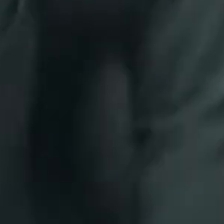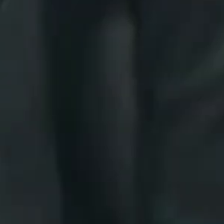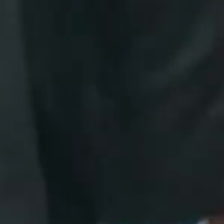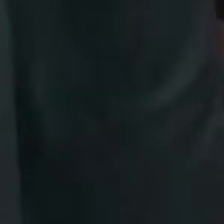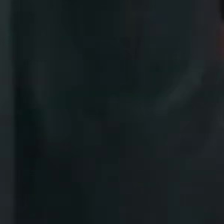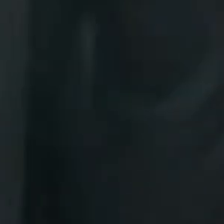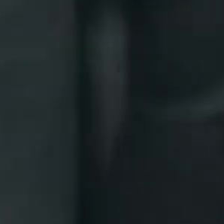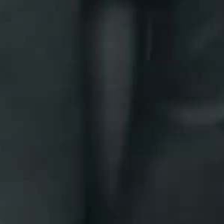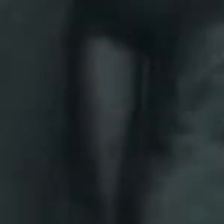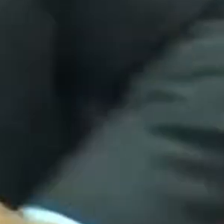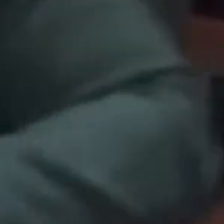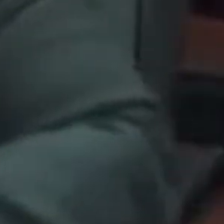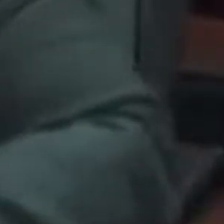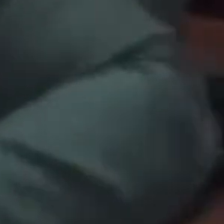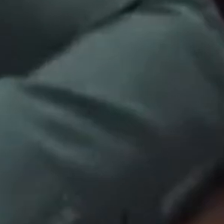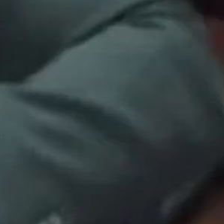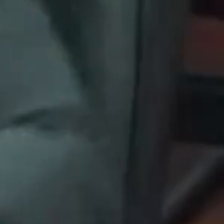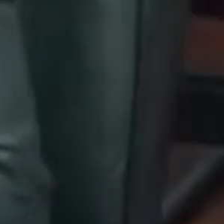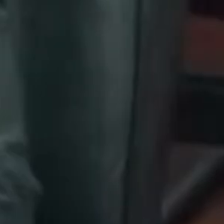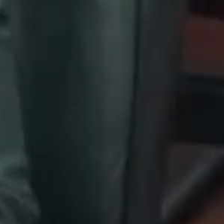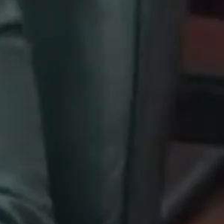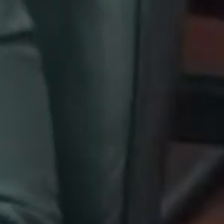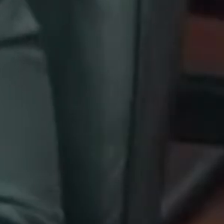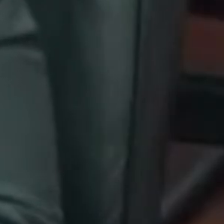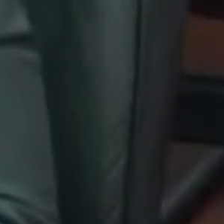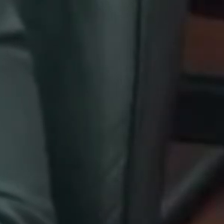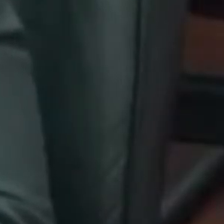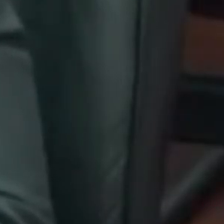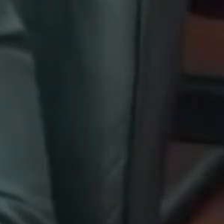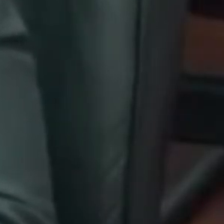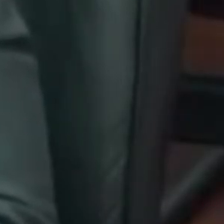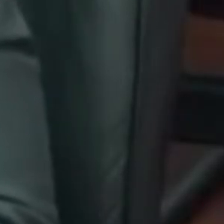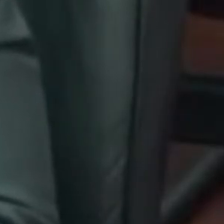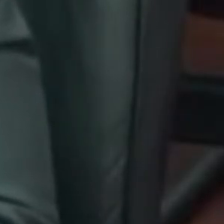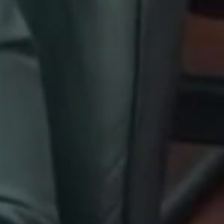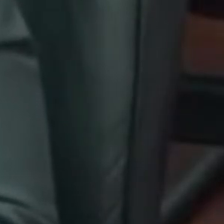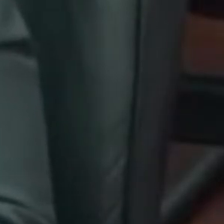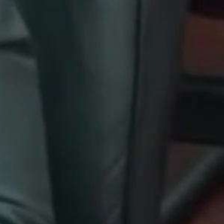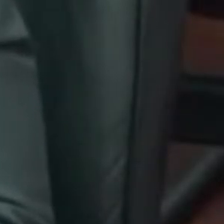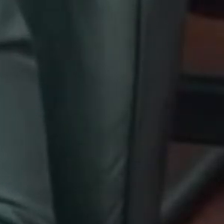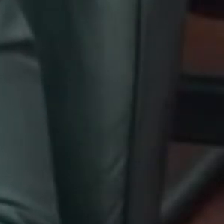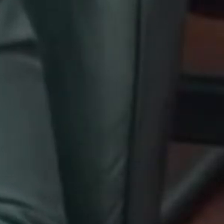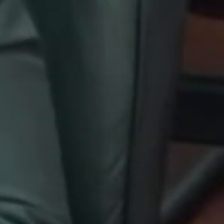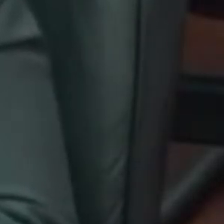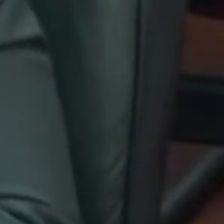the normal thing which the ministry is supposed to do is to